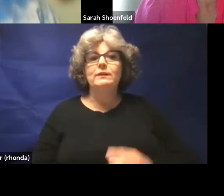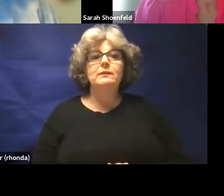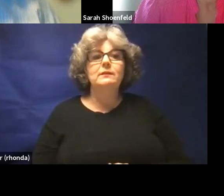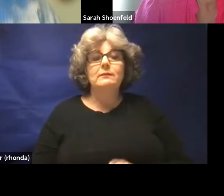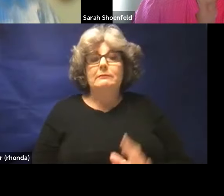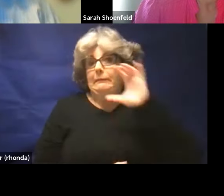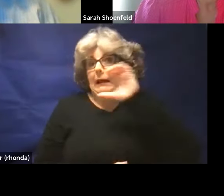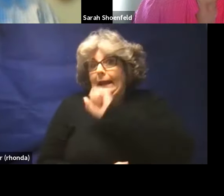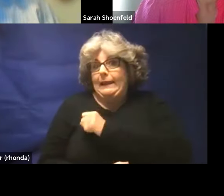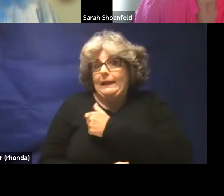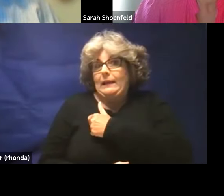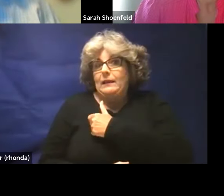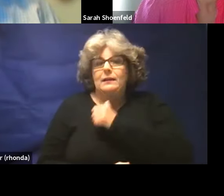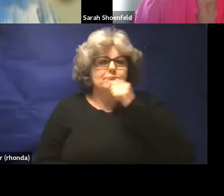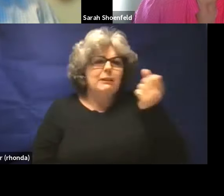I guess.